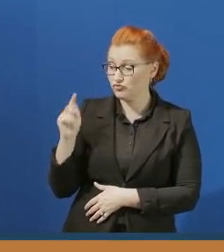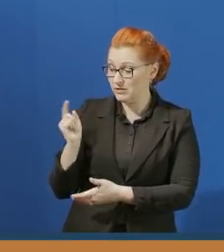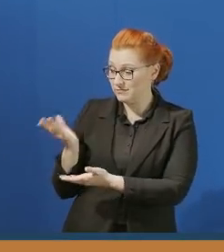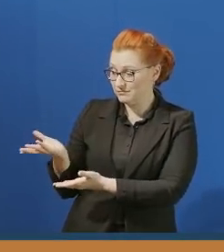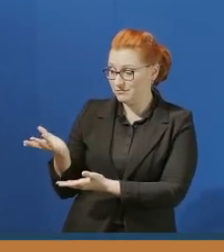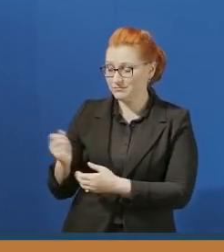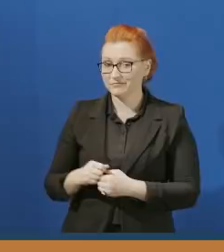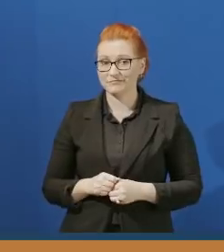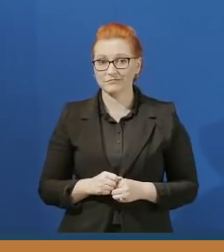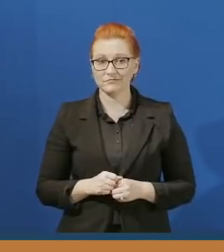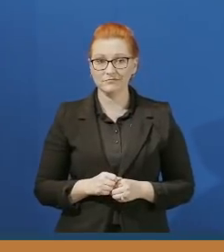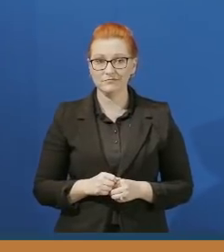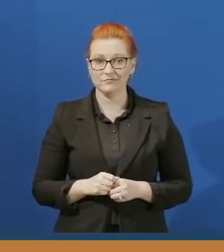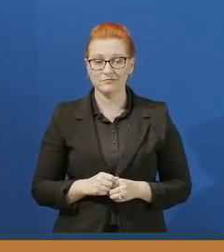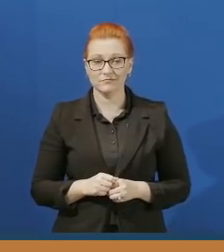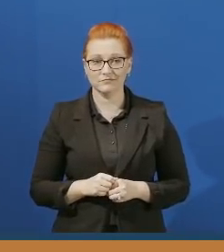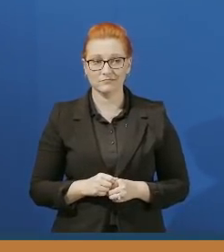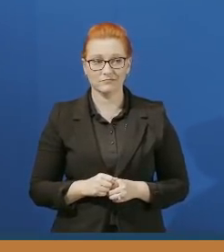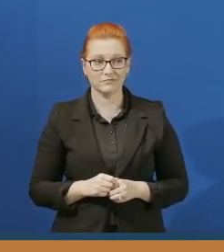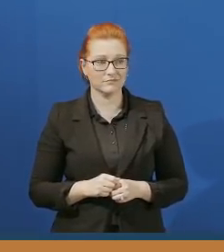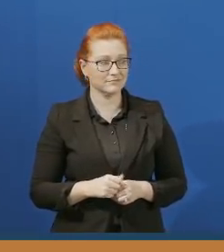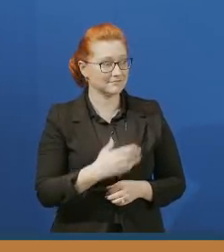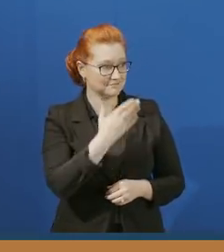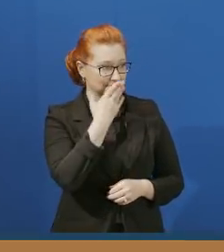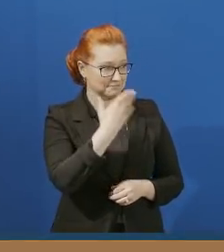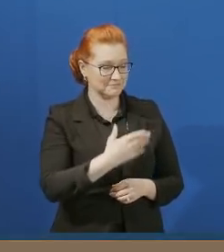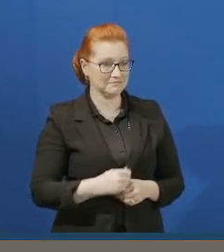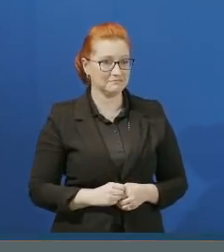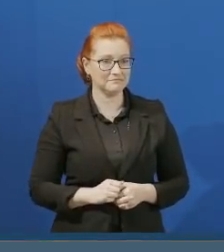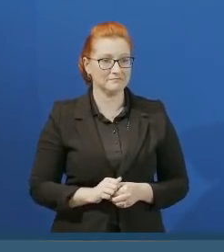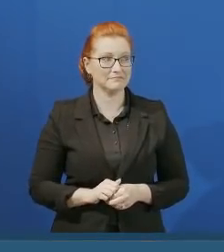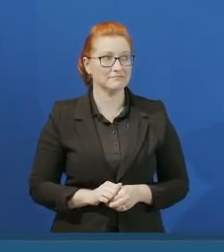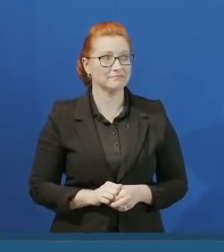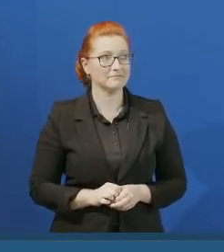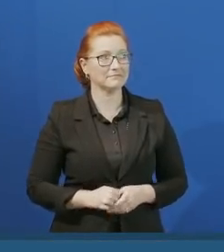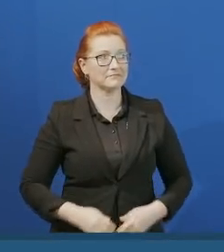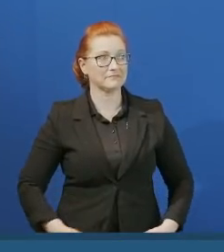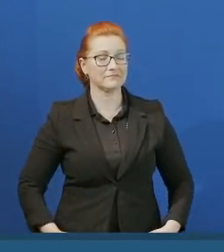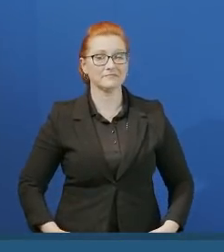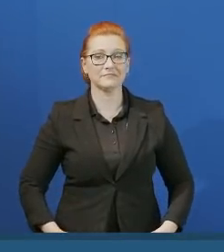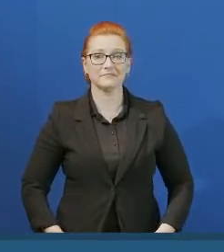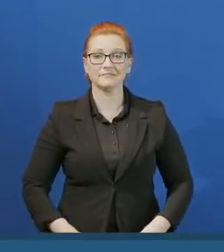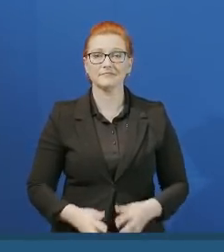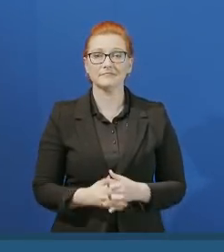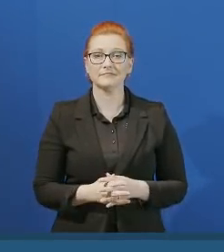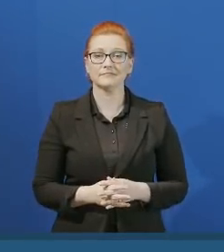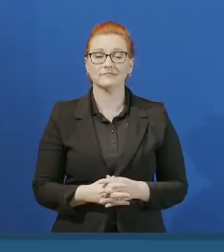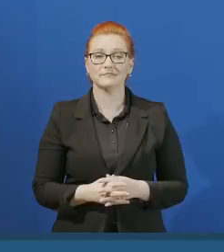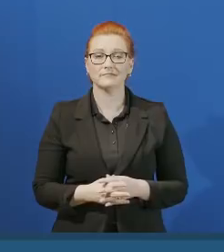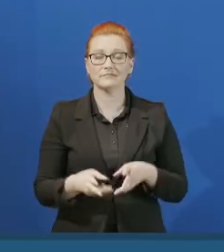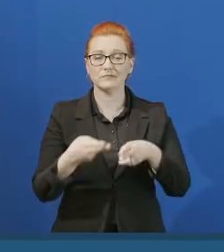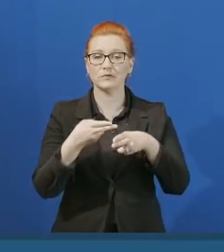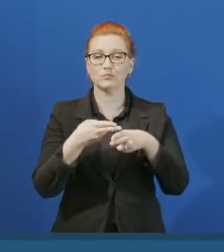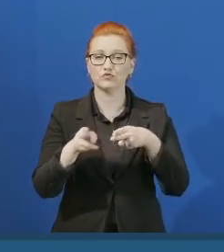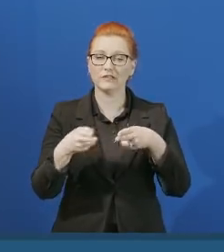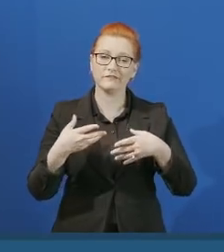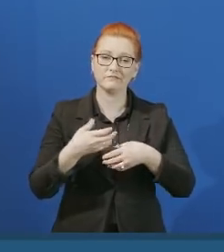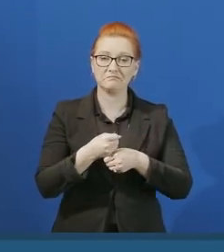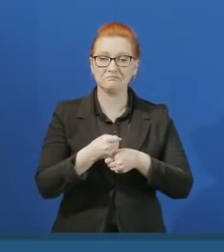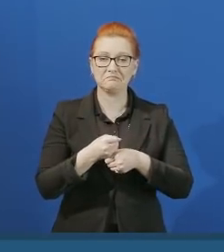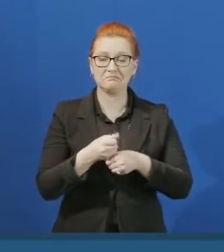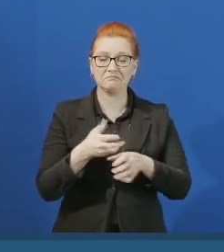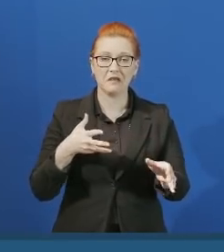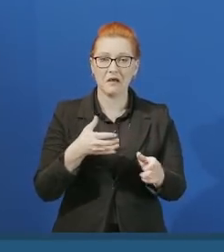Thank you. Do you mind going to the next slide for me? Thank you. So just to give a brief update on where we are, today we're